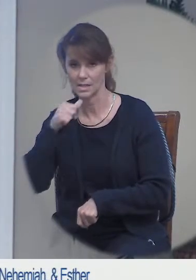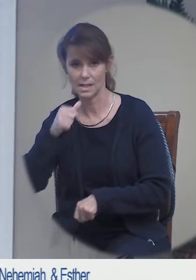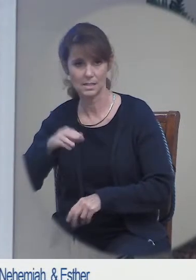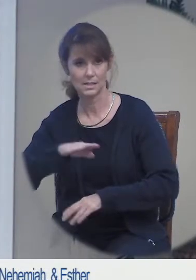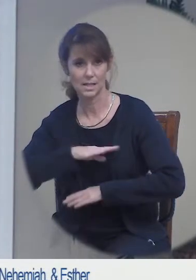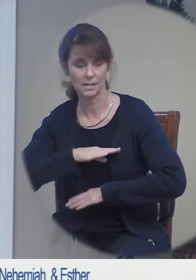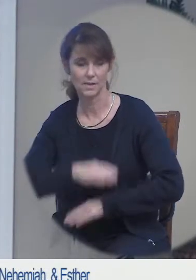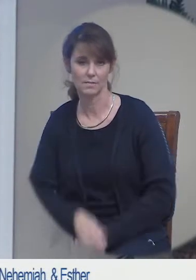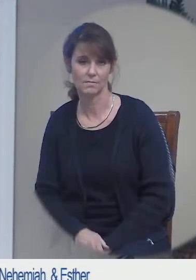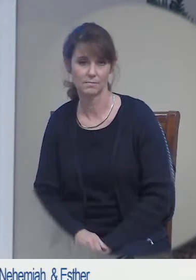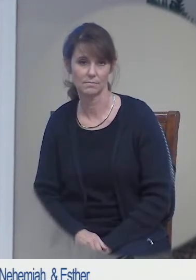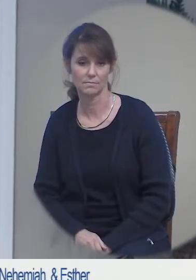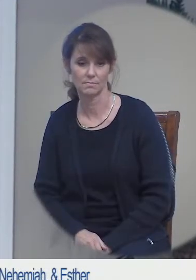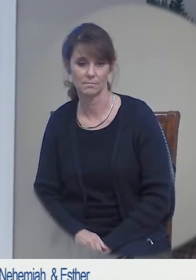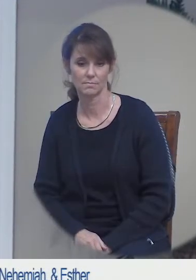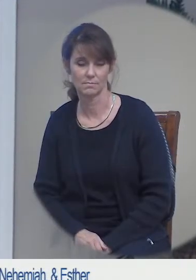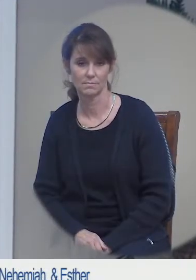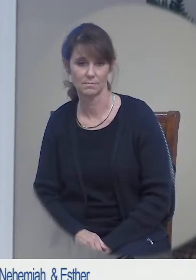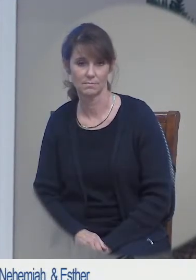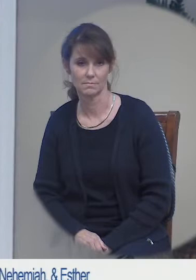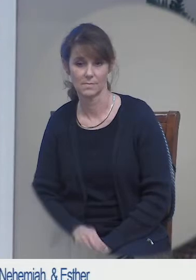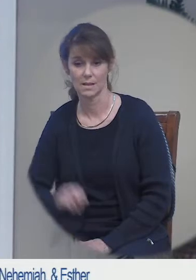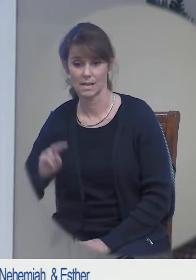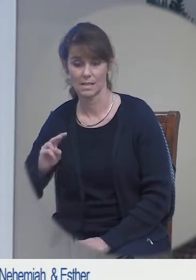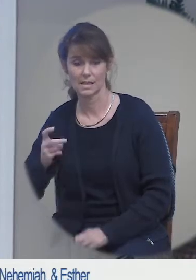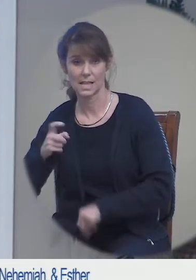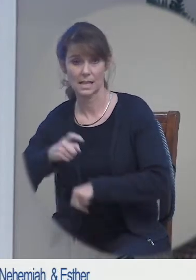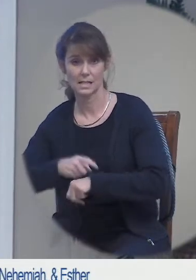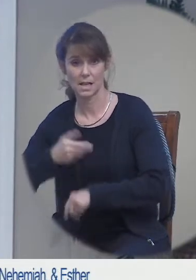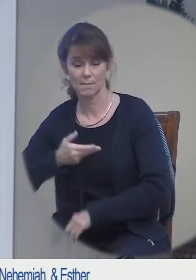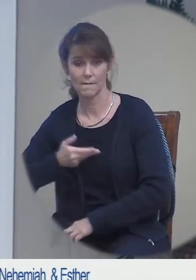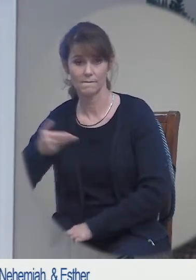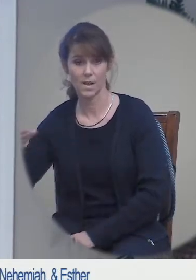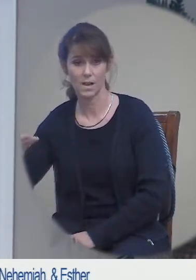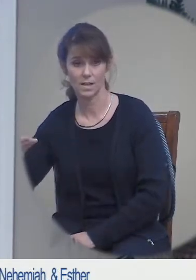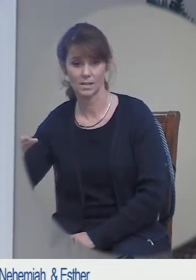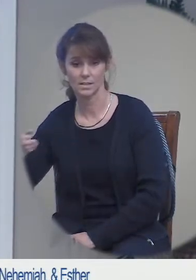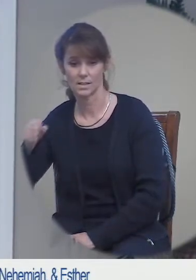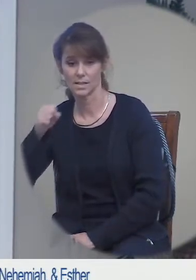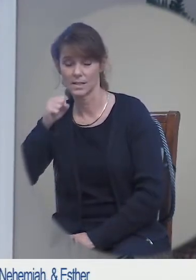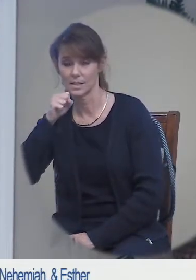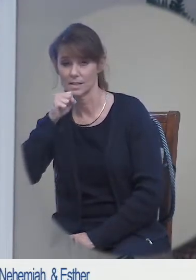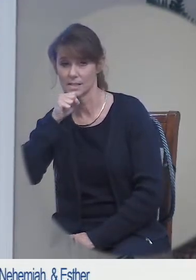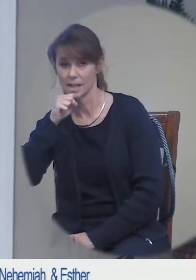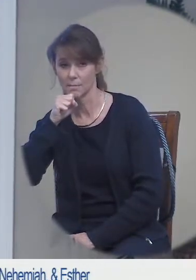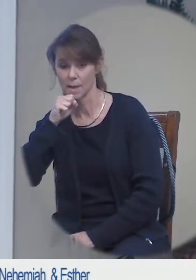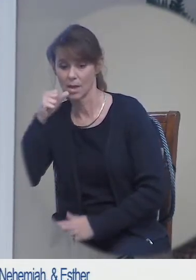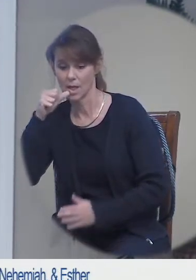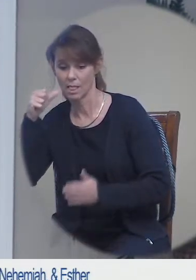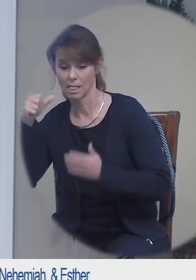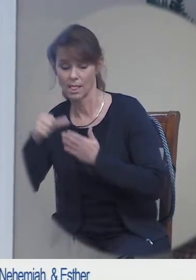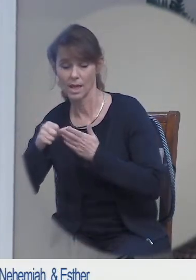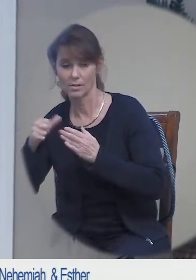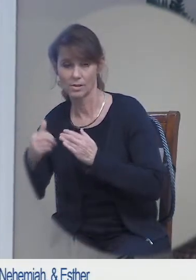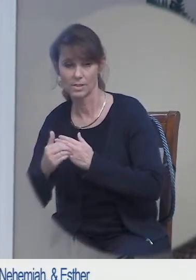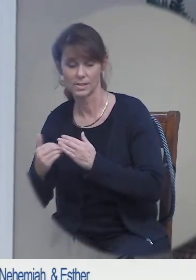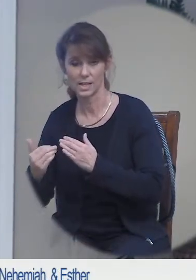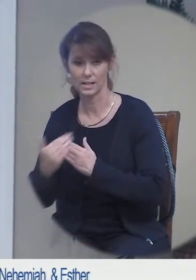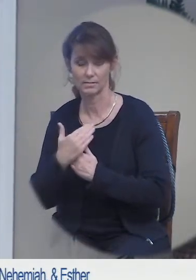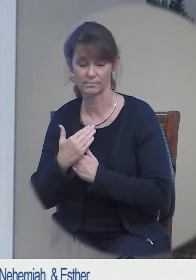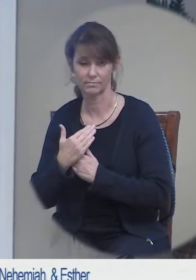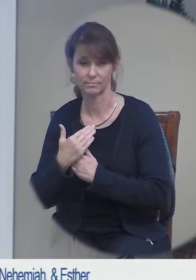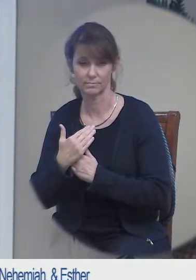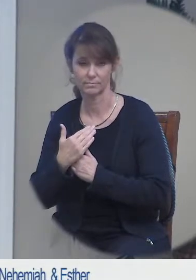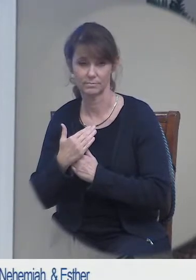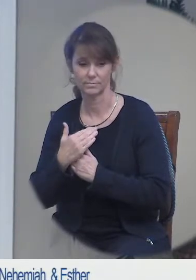second attempt they took, Sanballat, it says in verse 5, they sent an open letter. Now, what was the contents of